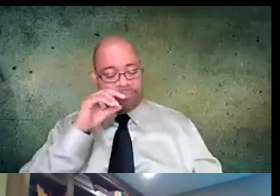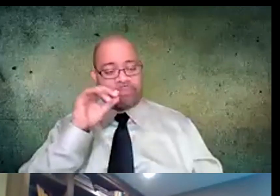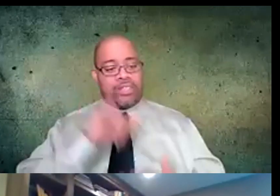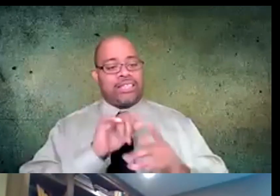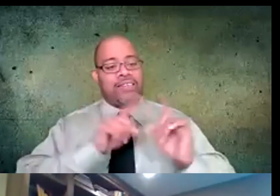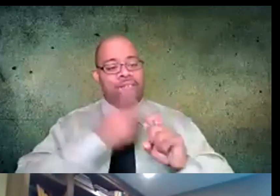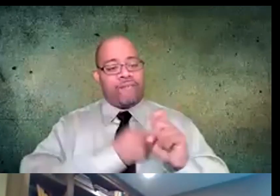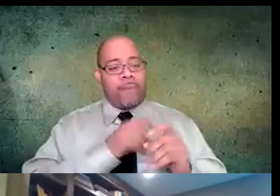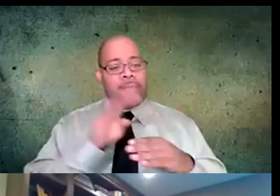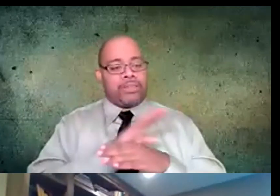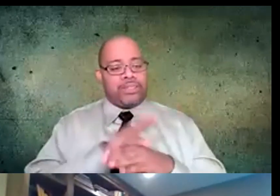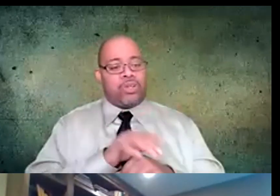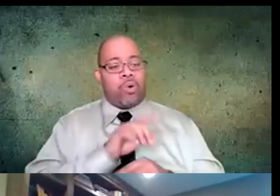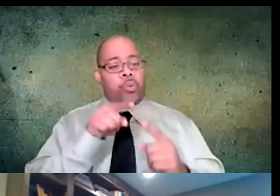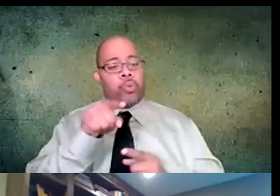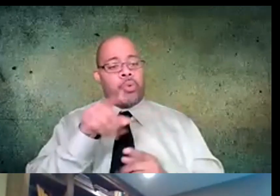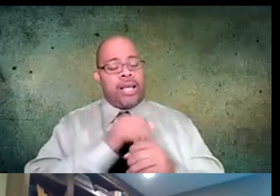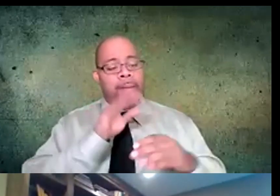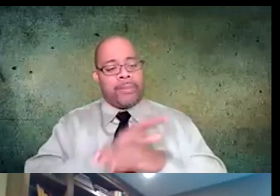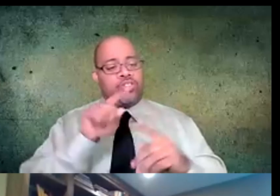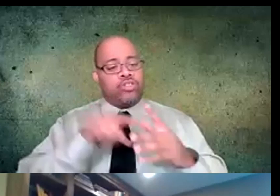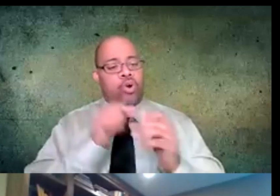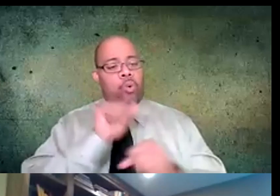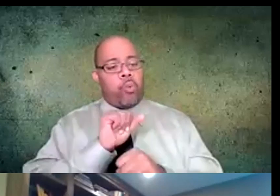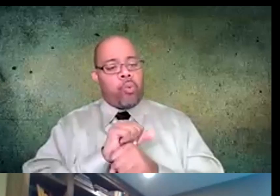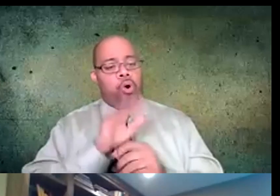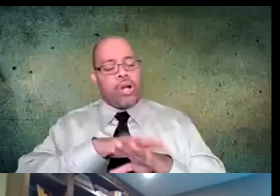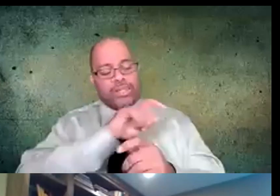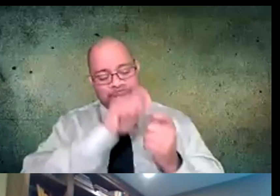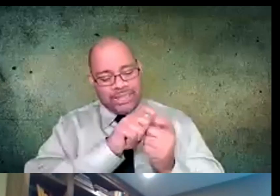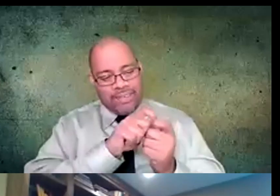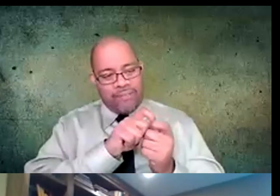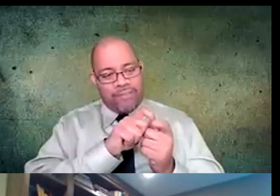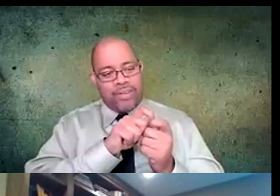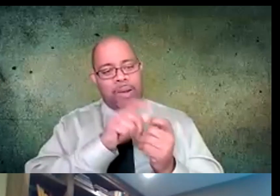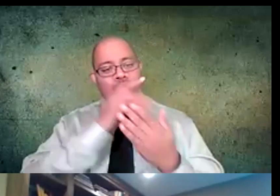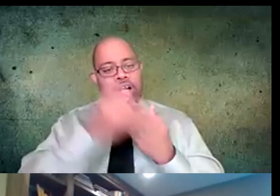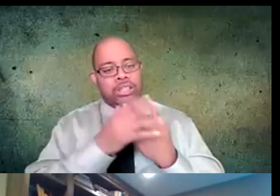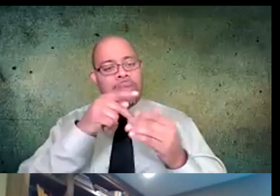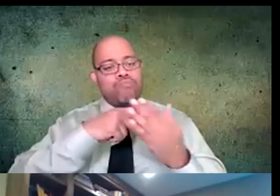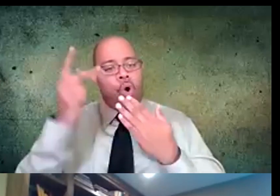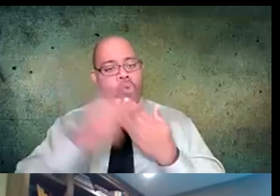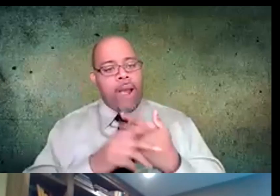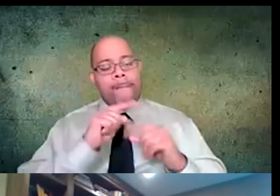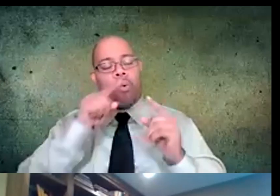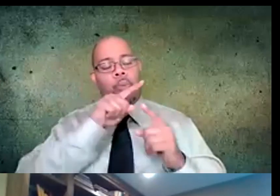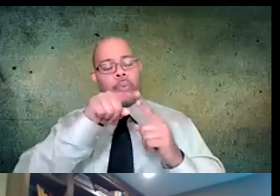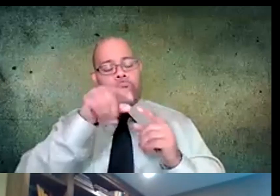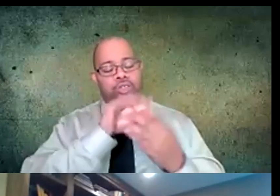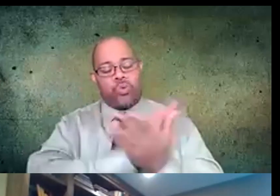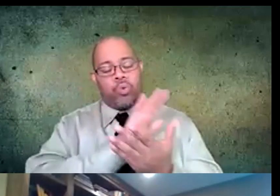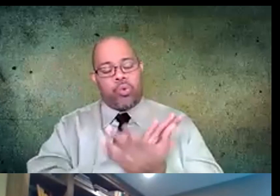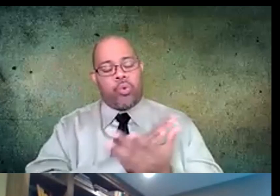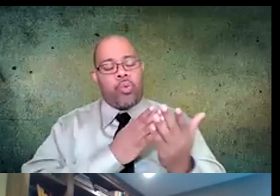from industry. When you get into industry, you start to work on specific projects and programs. But when you're in school, going